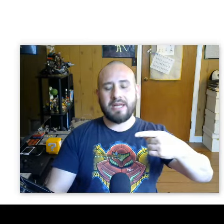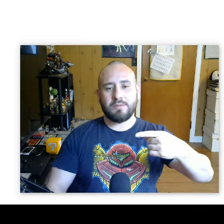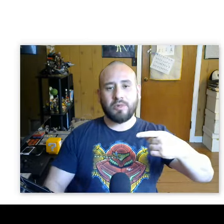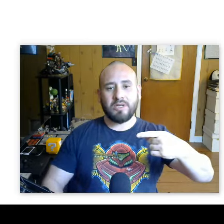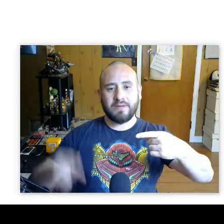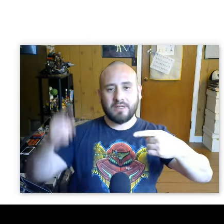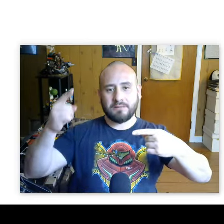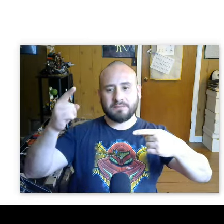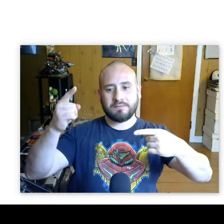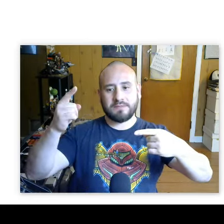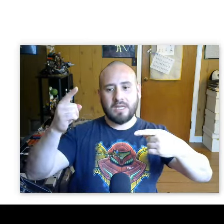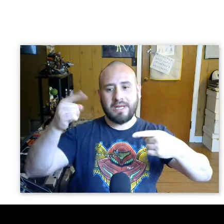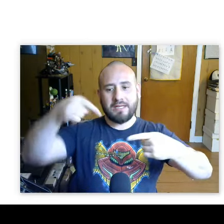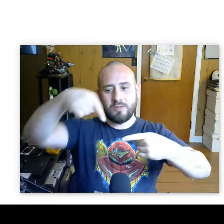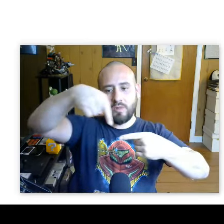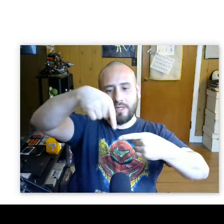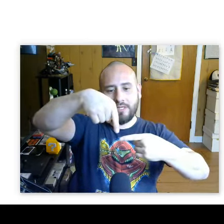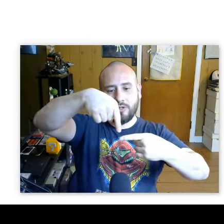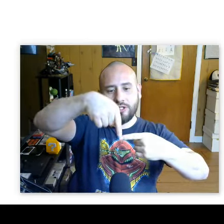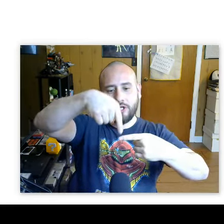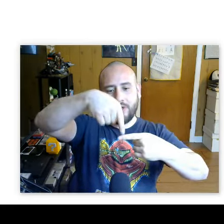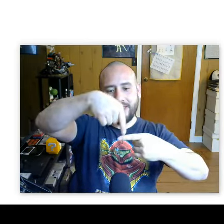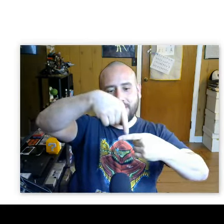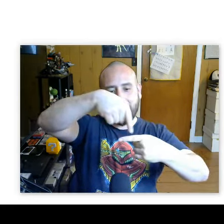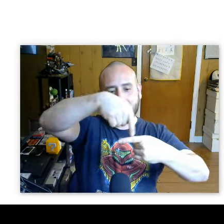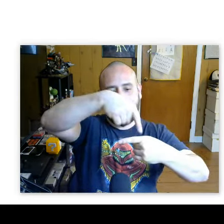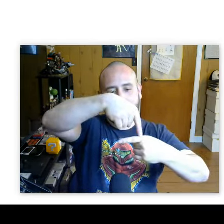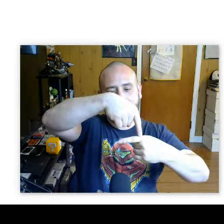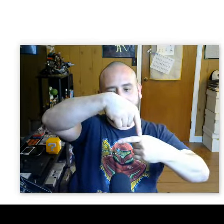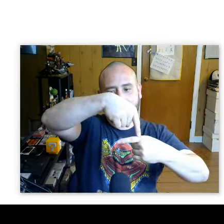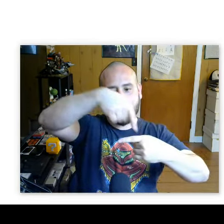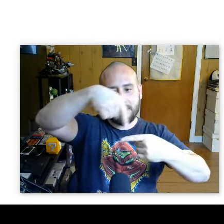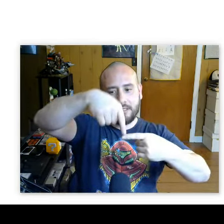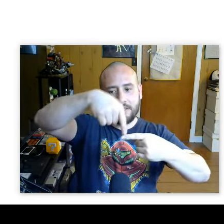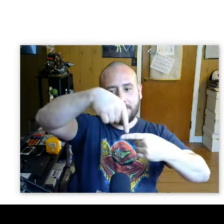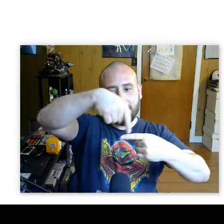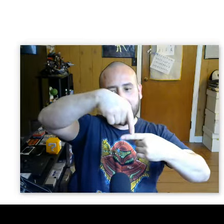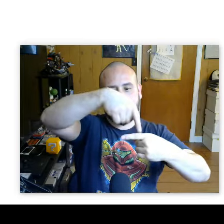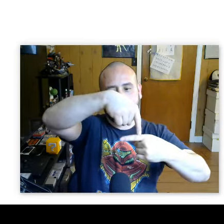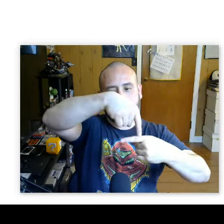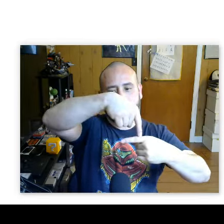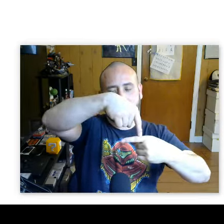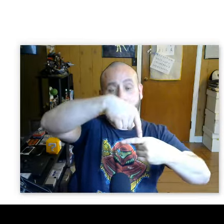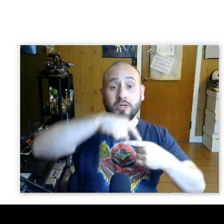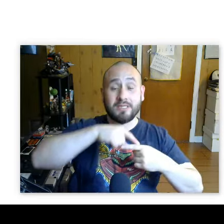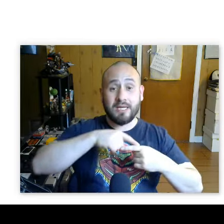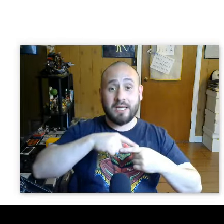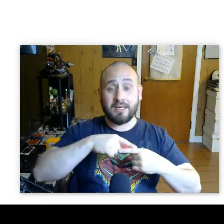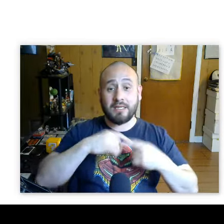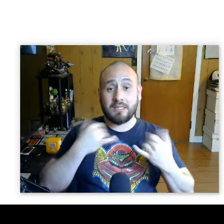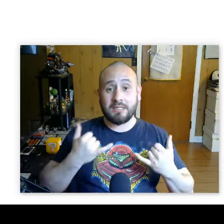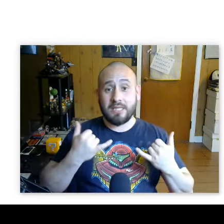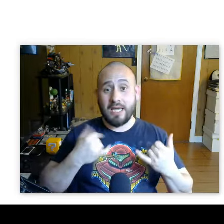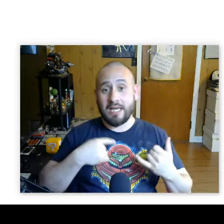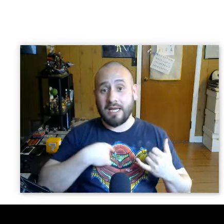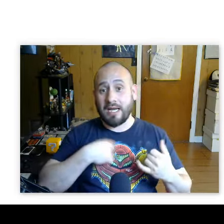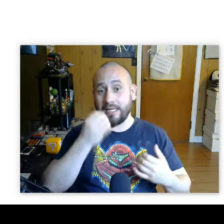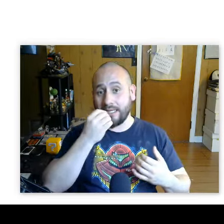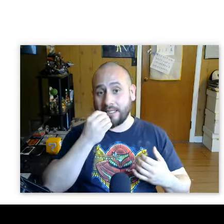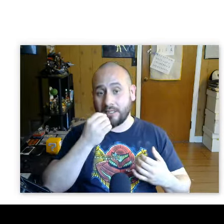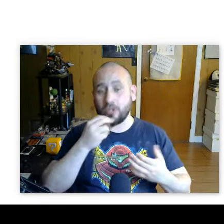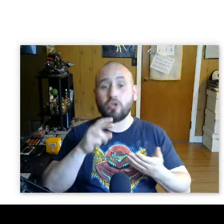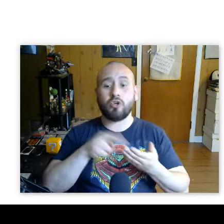Non-dominant hand is a pointer finger. Dominant hand is a 1, and you are showing like the bean pods. Beans. So you can sign, today